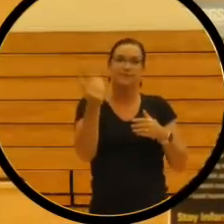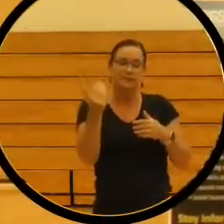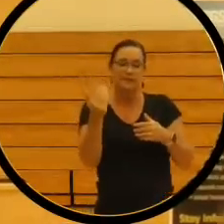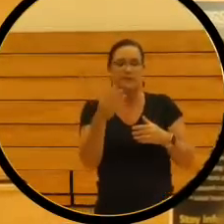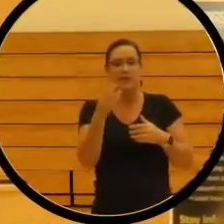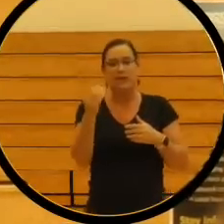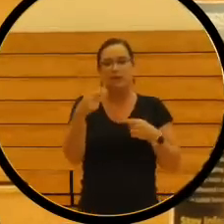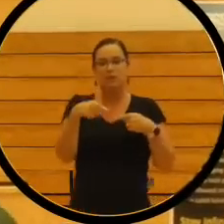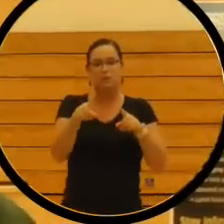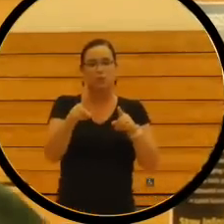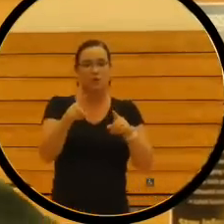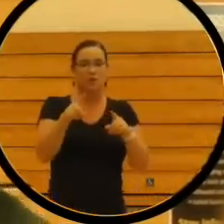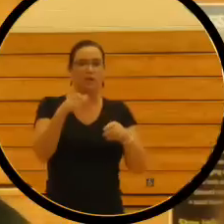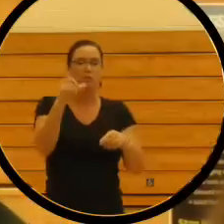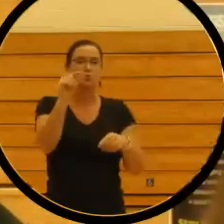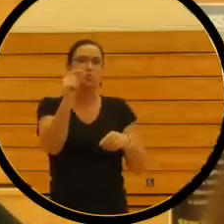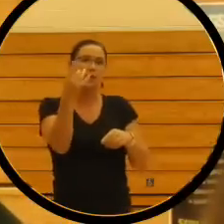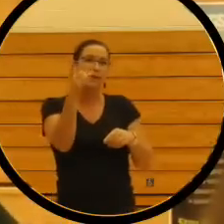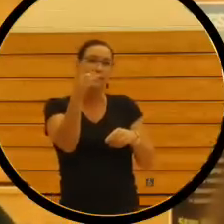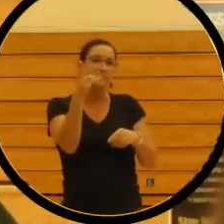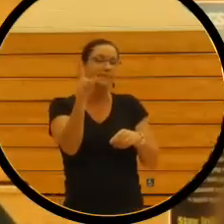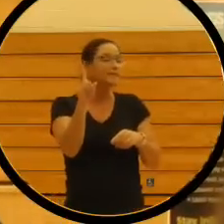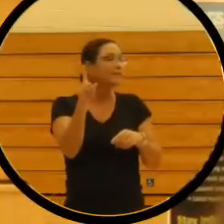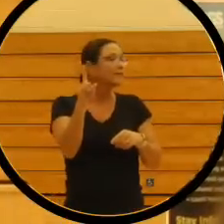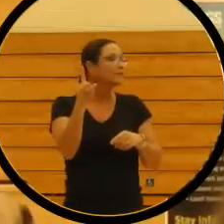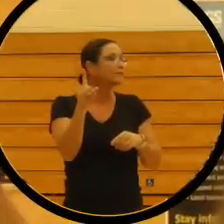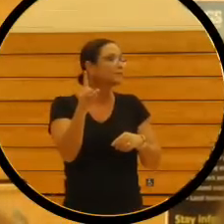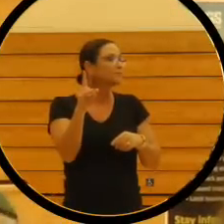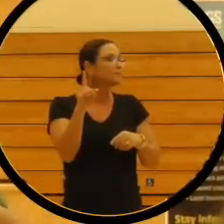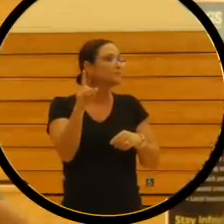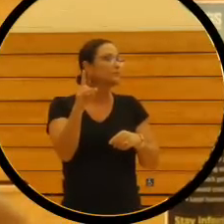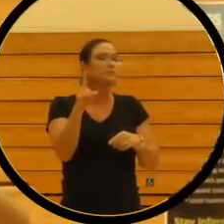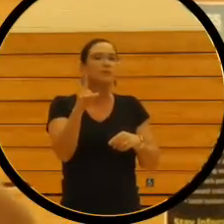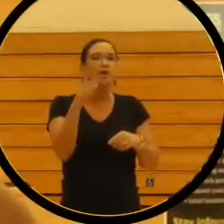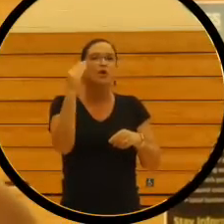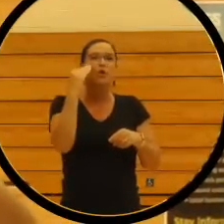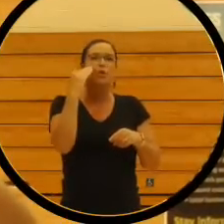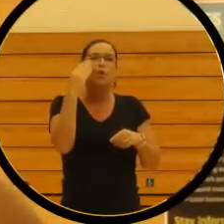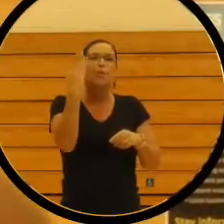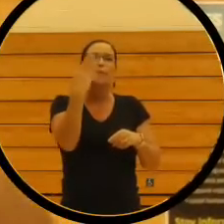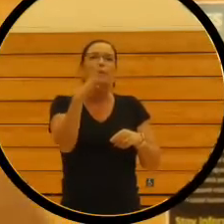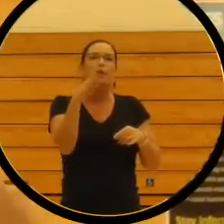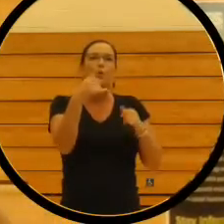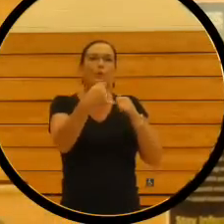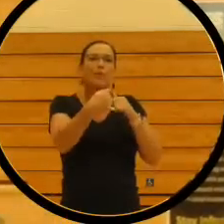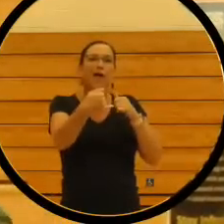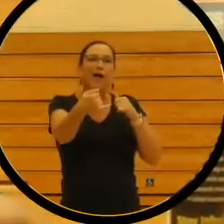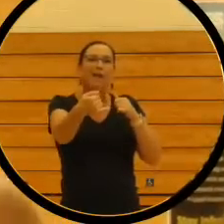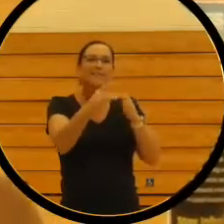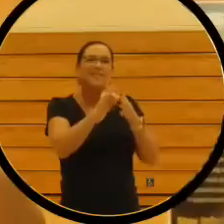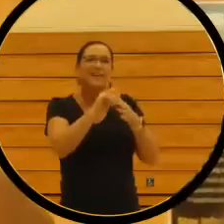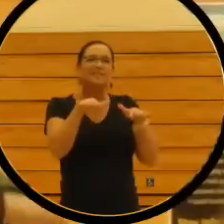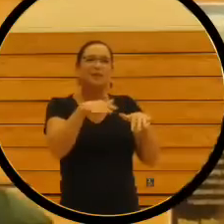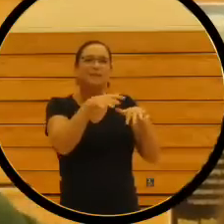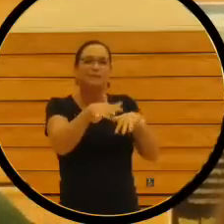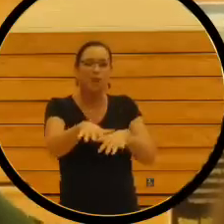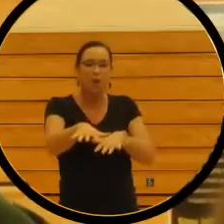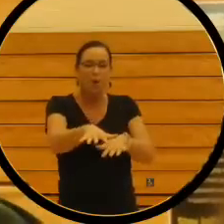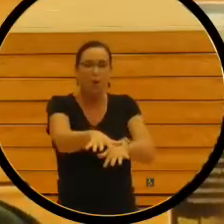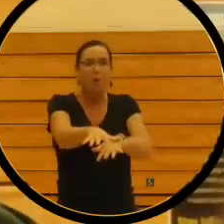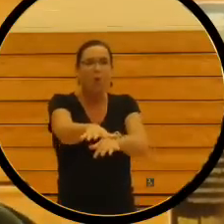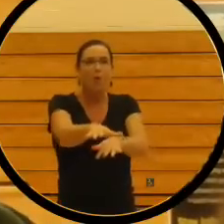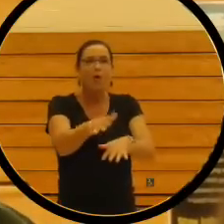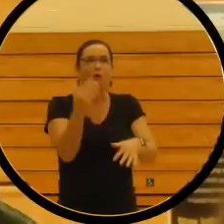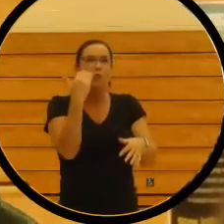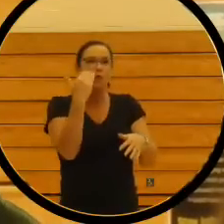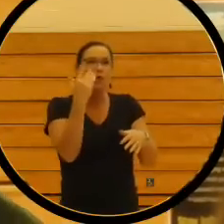and during the 2018, is those blue lines that we call the lava flow paths, the steepest